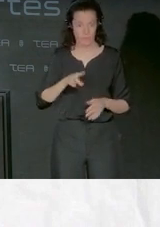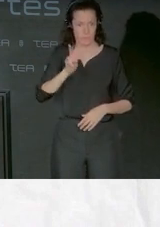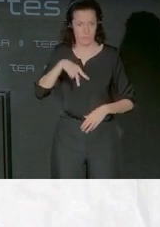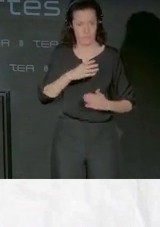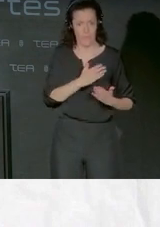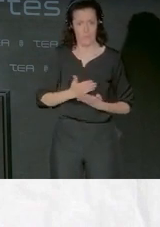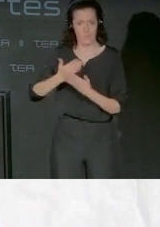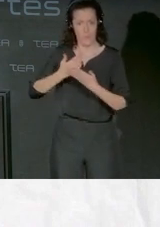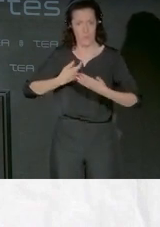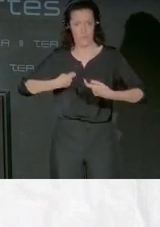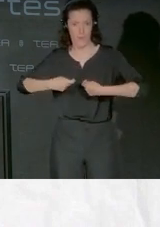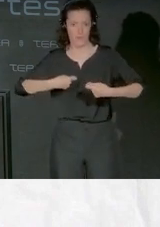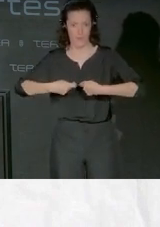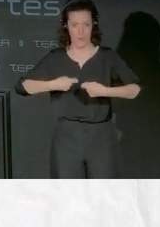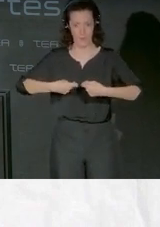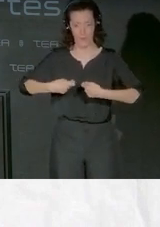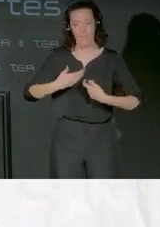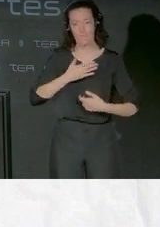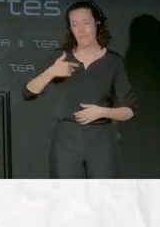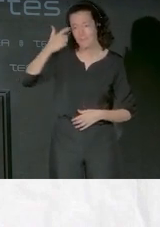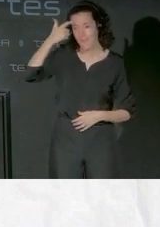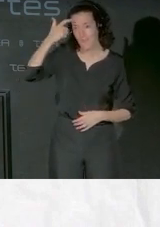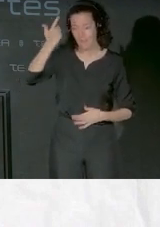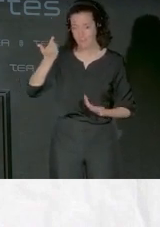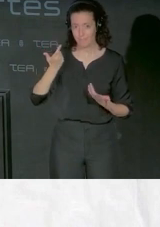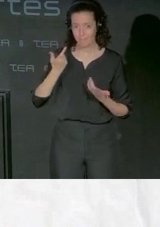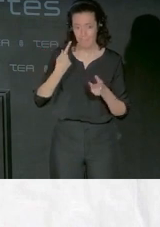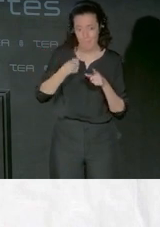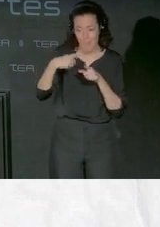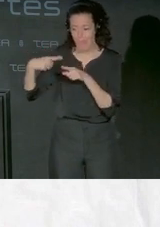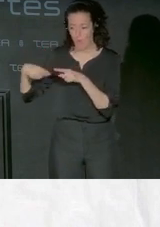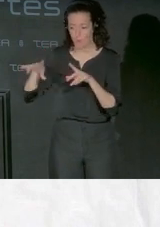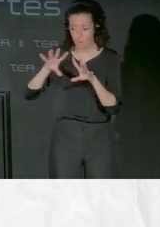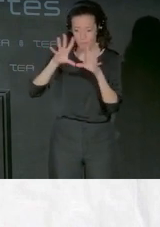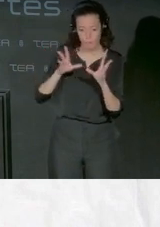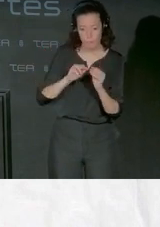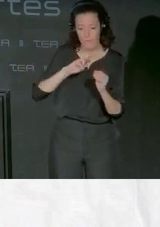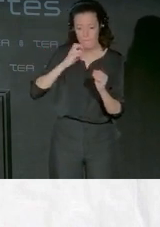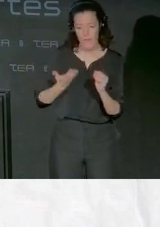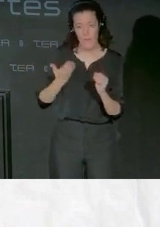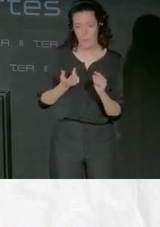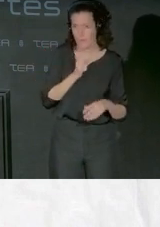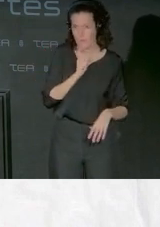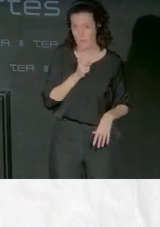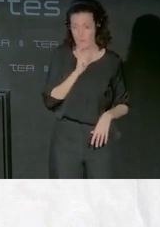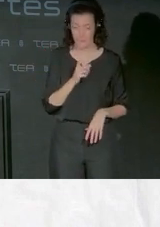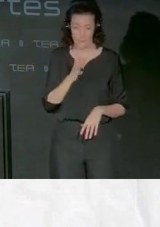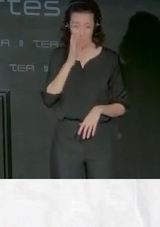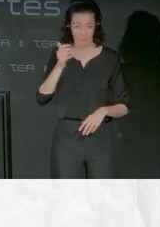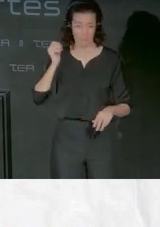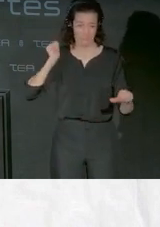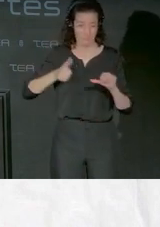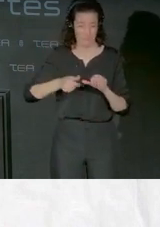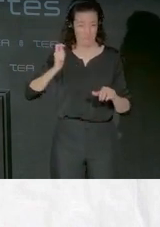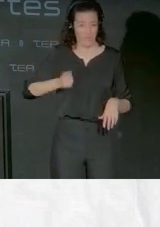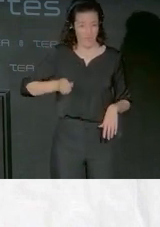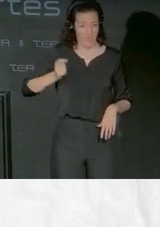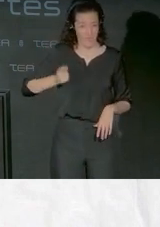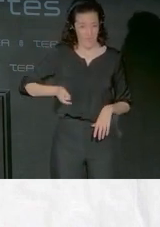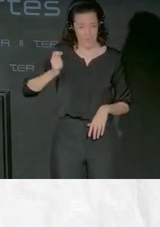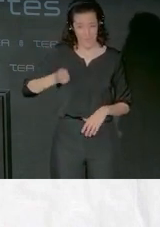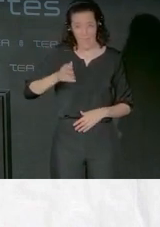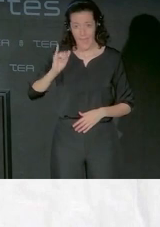because we felt that usually there are separate studies on cinema, separate studies on television, separate study on